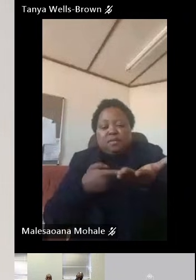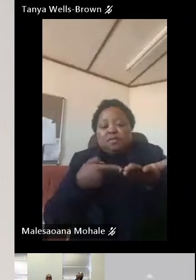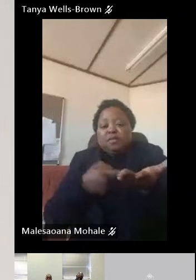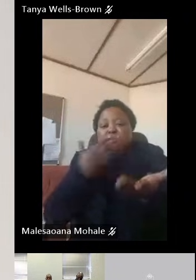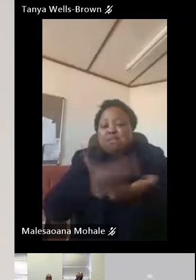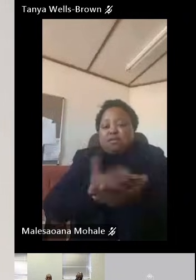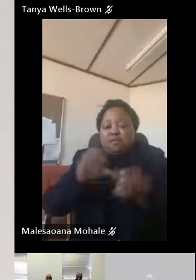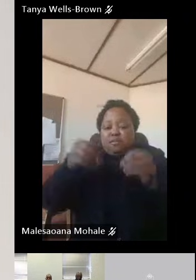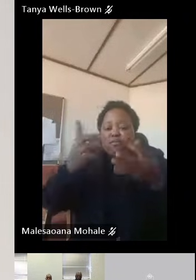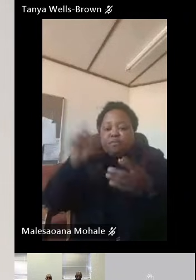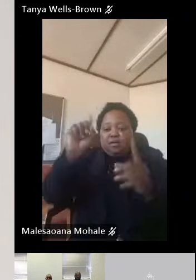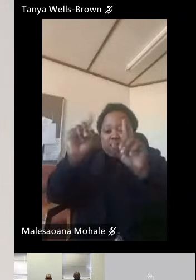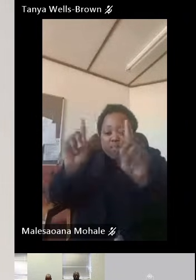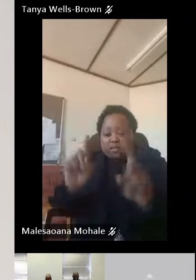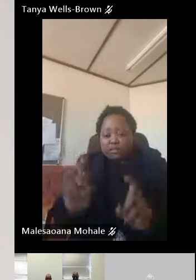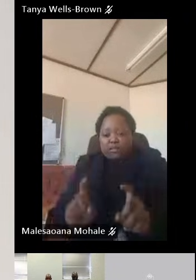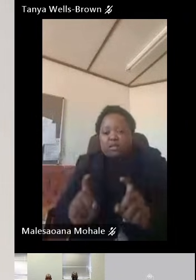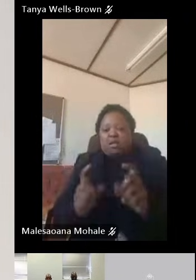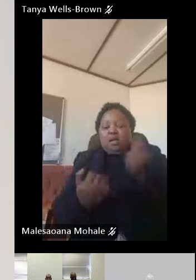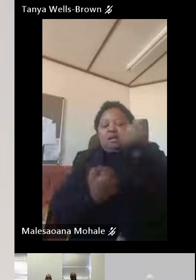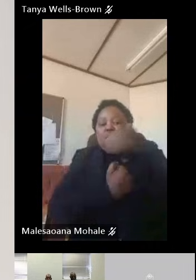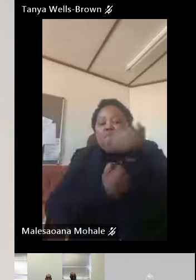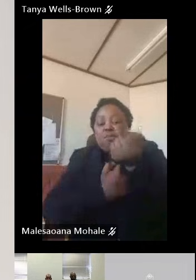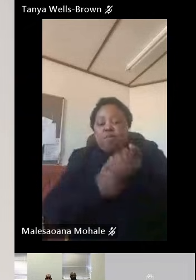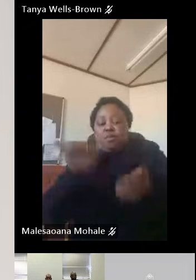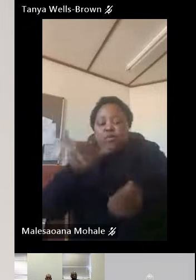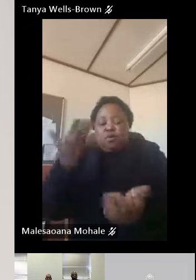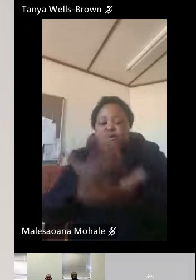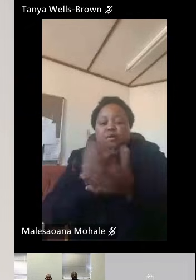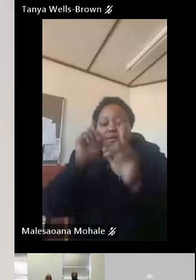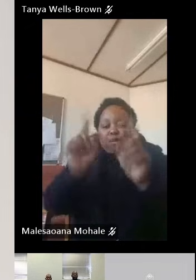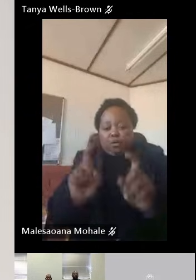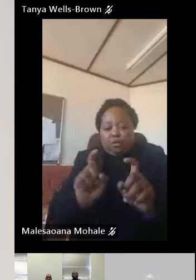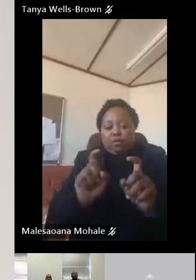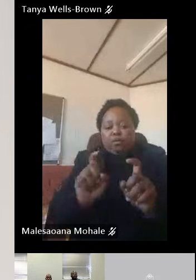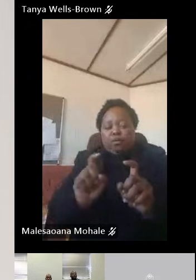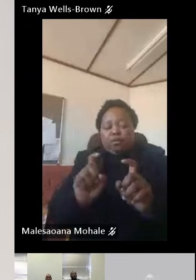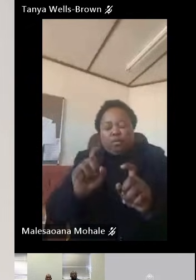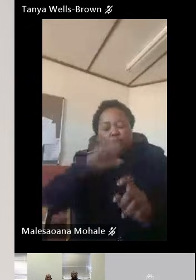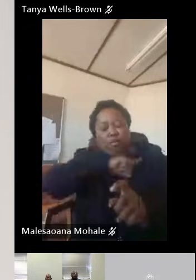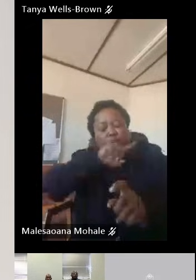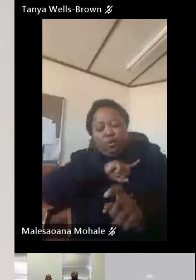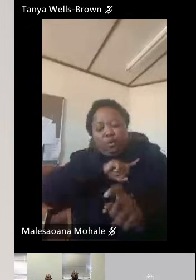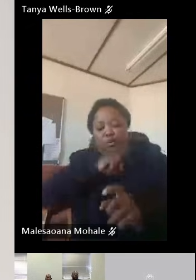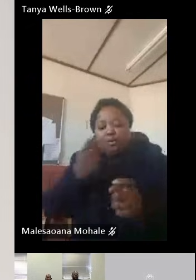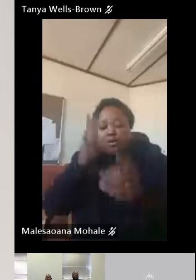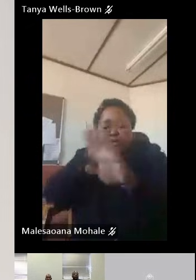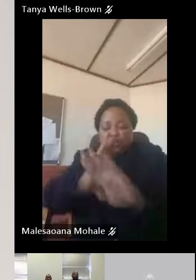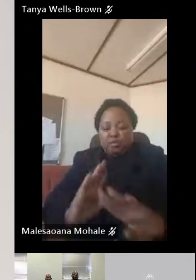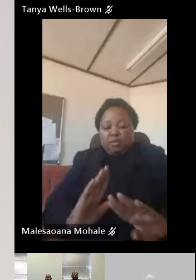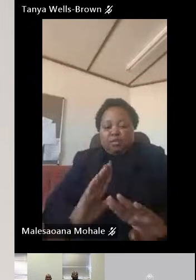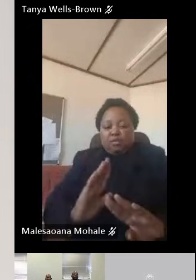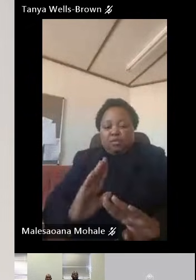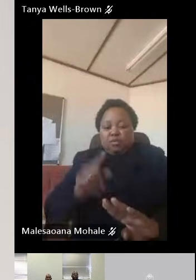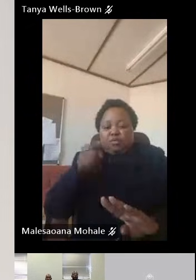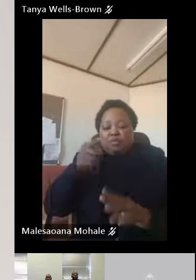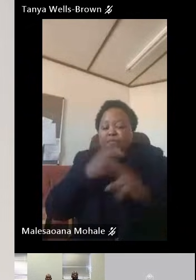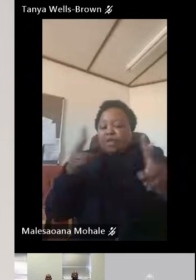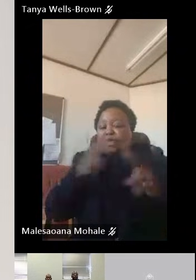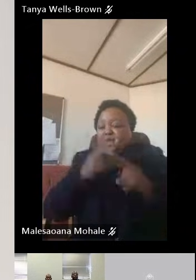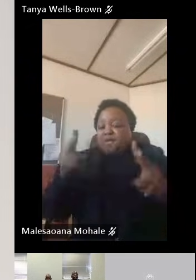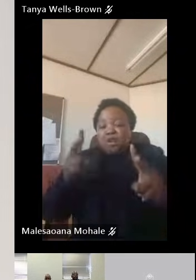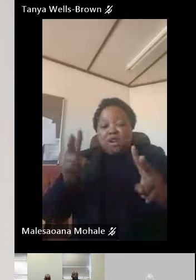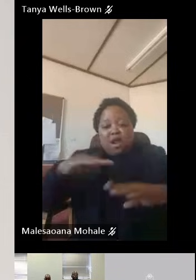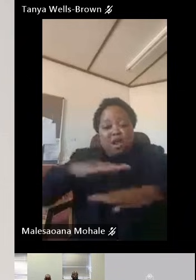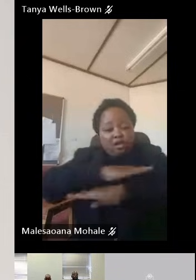specialized support to that particular individual, because now the spaces were not very accessible.